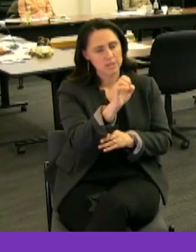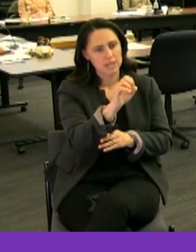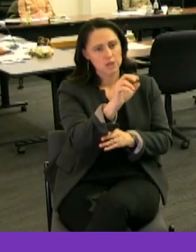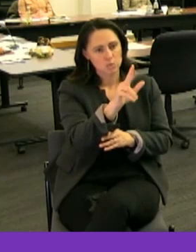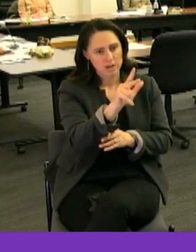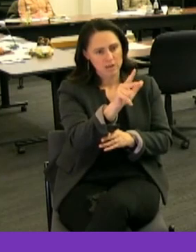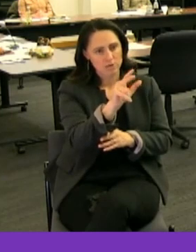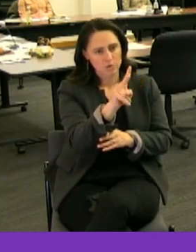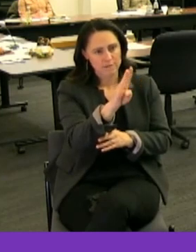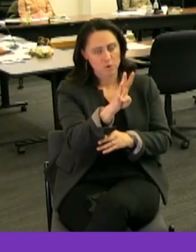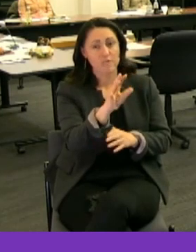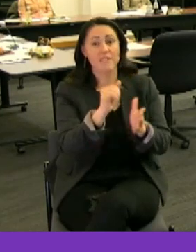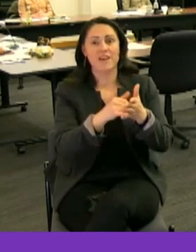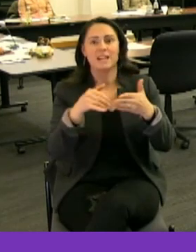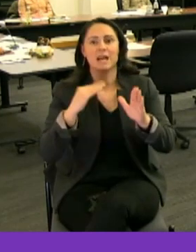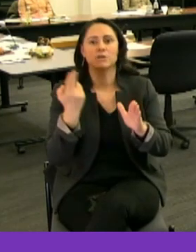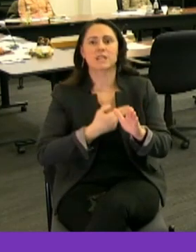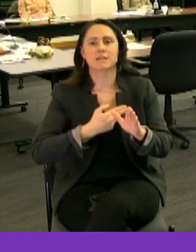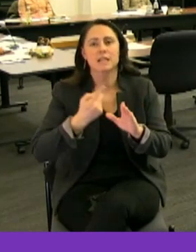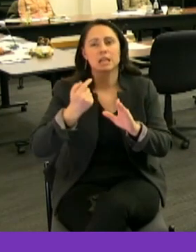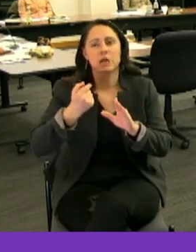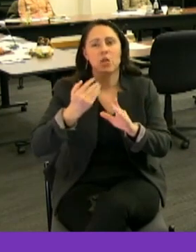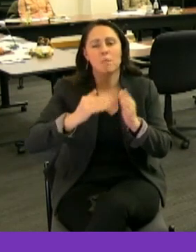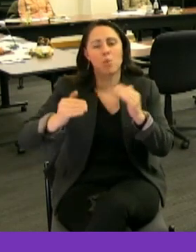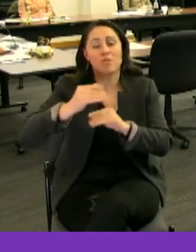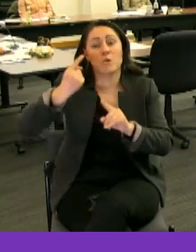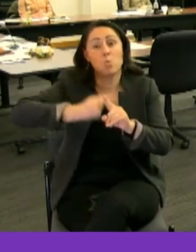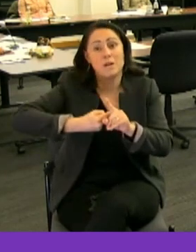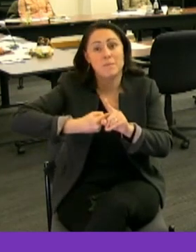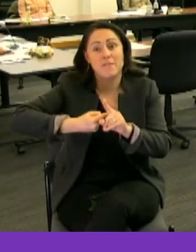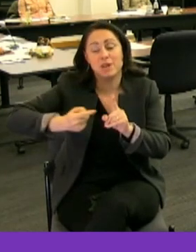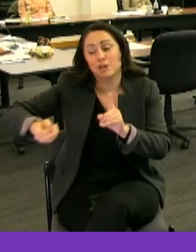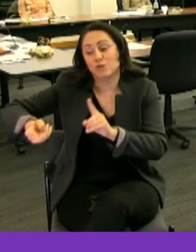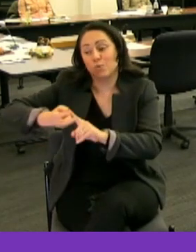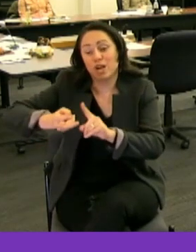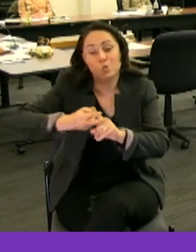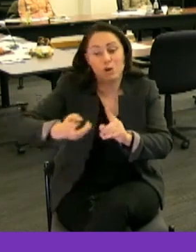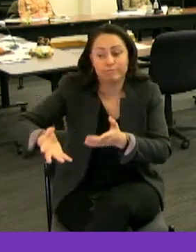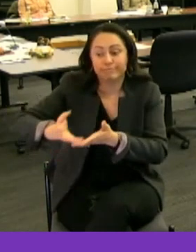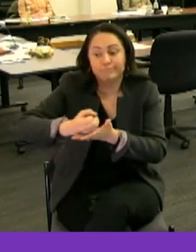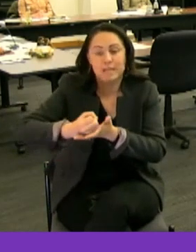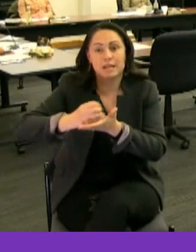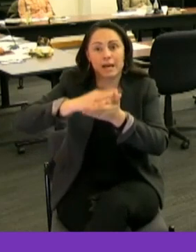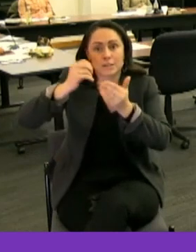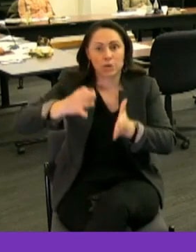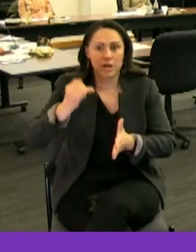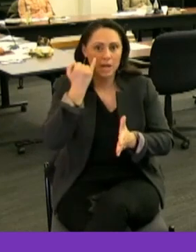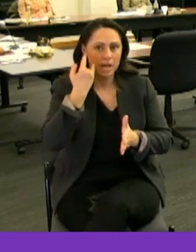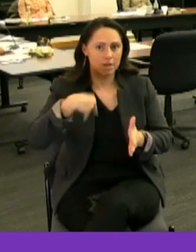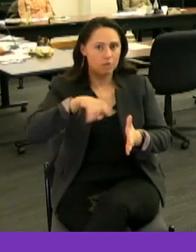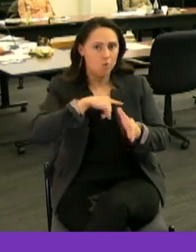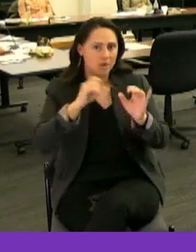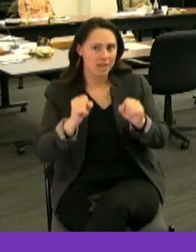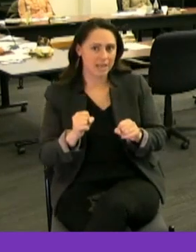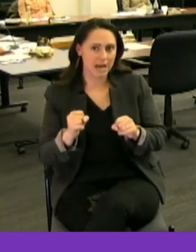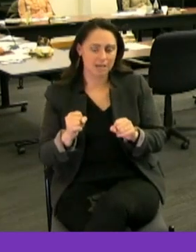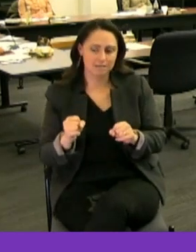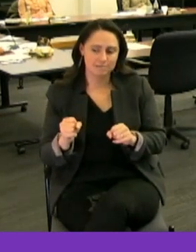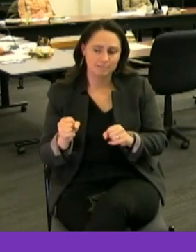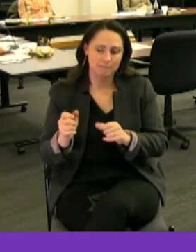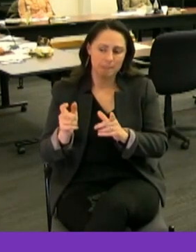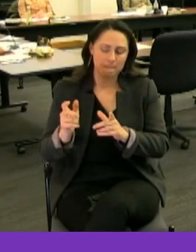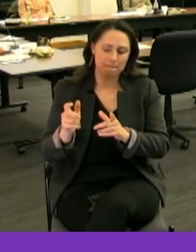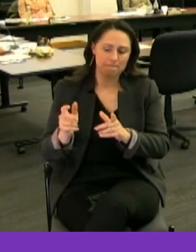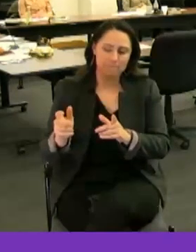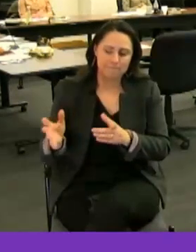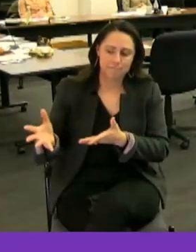24th. That'll give us just a little over a month to recruit. So if we are able to draw 20